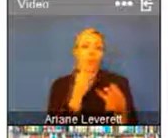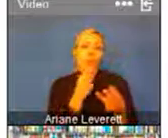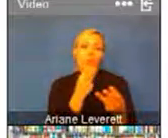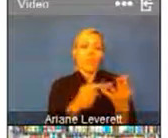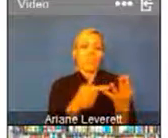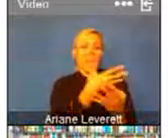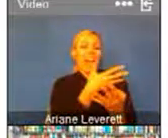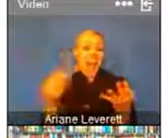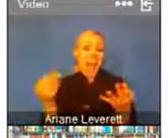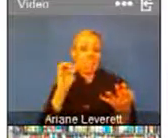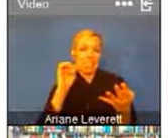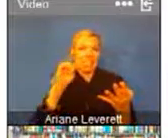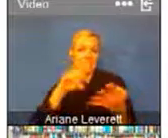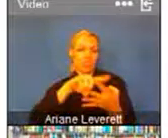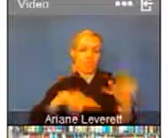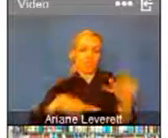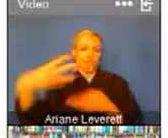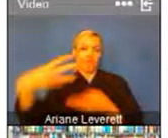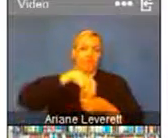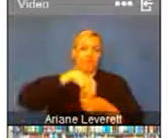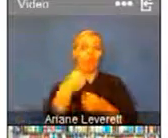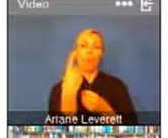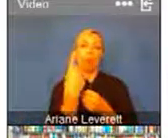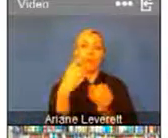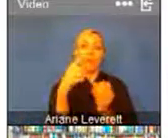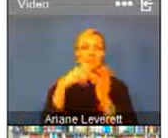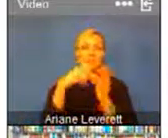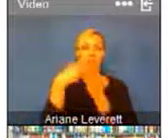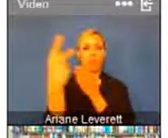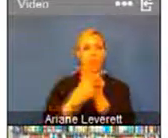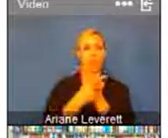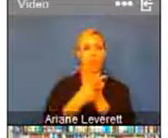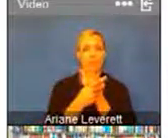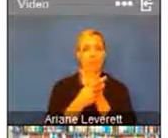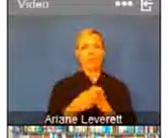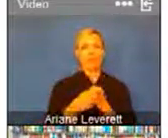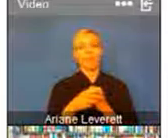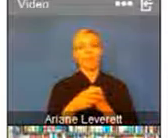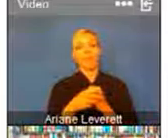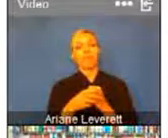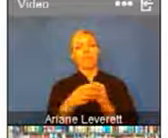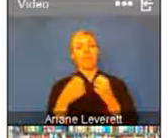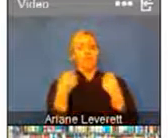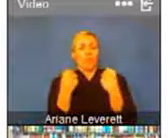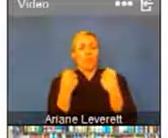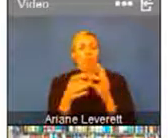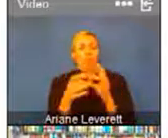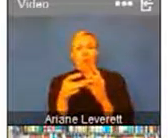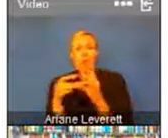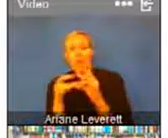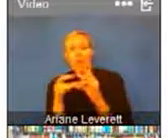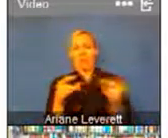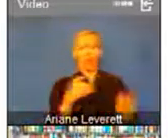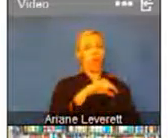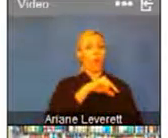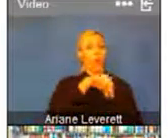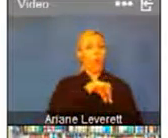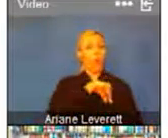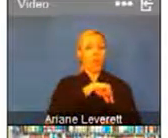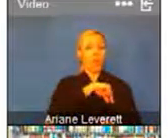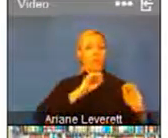job opportunities. This goes in line with the fact that the major brain development takes place in the first 3